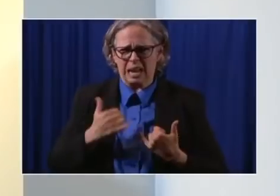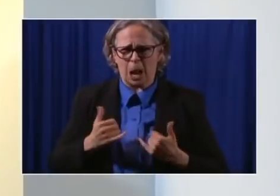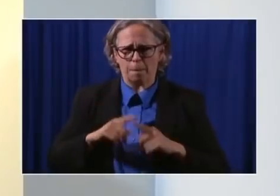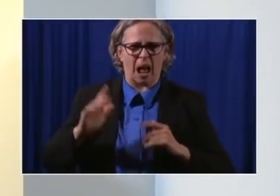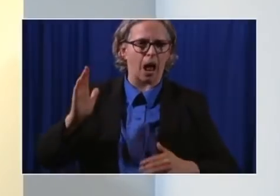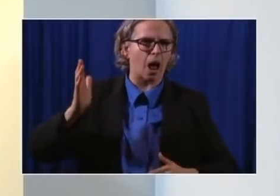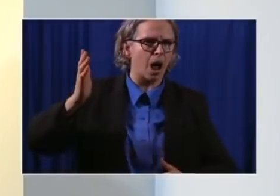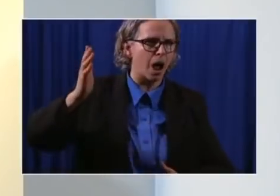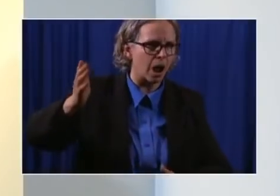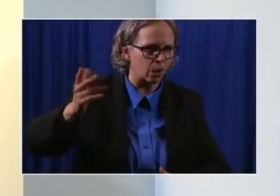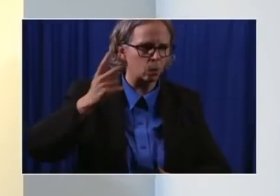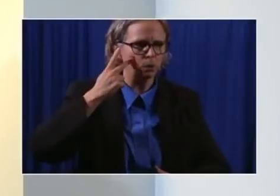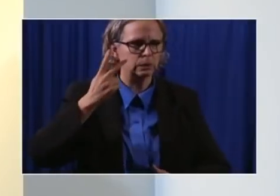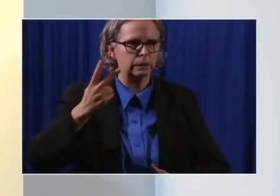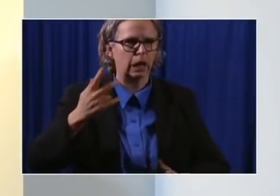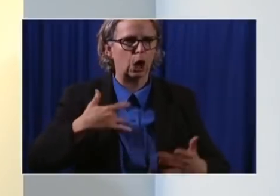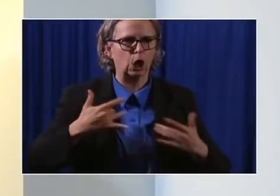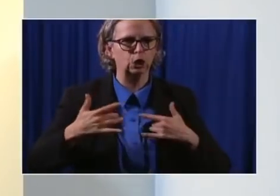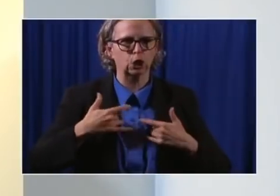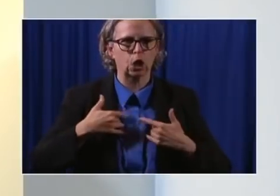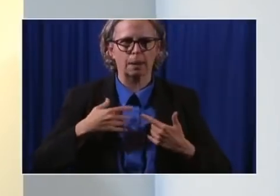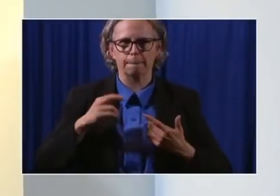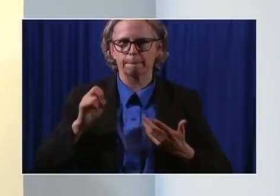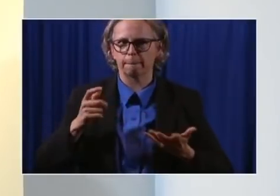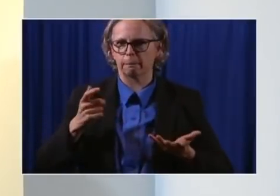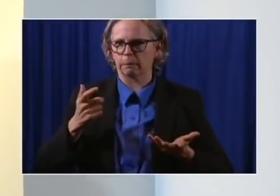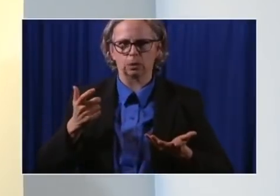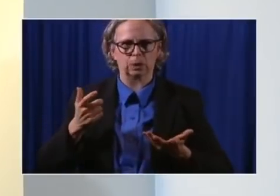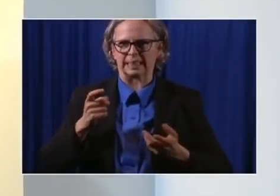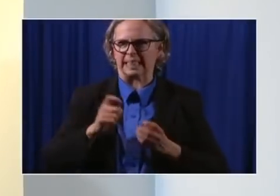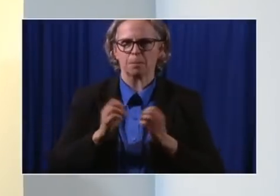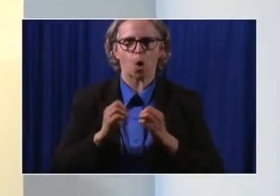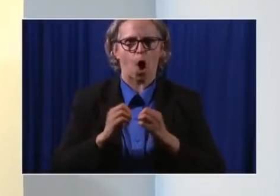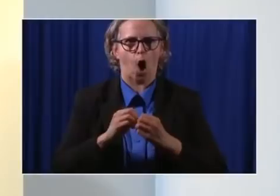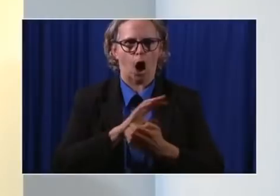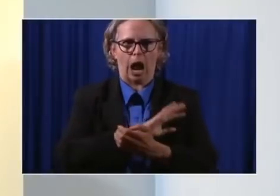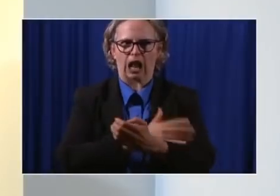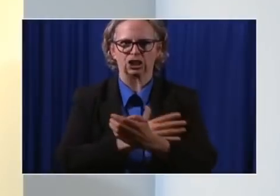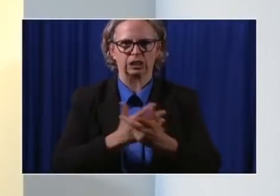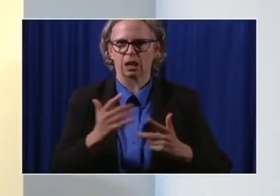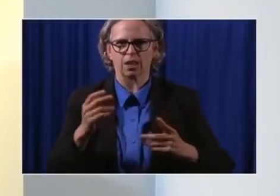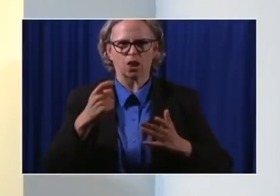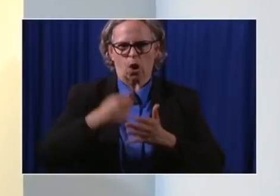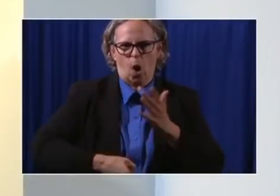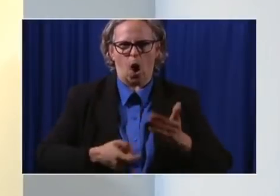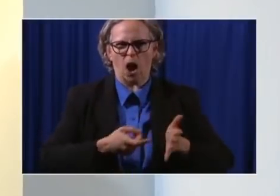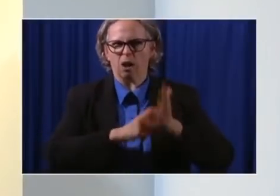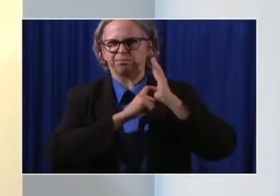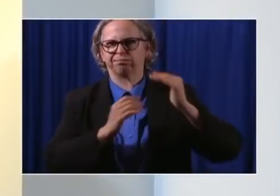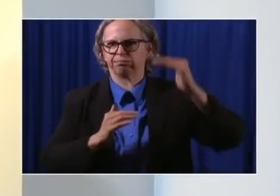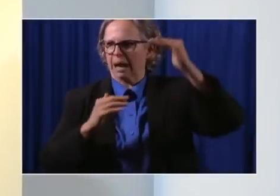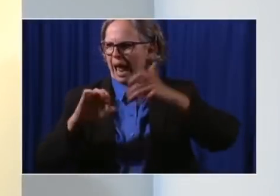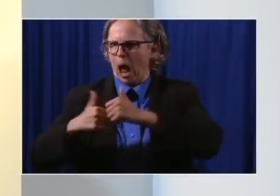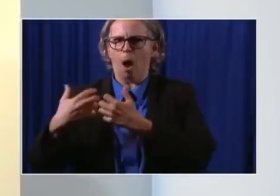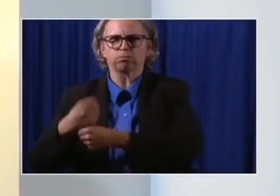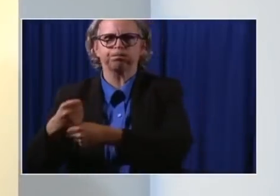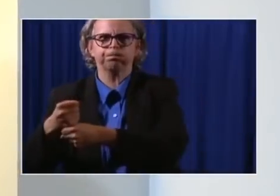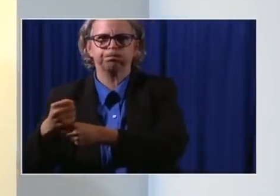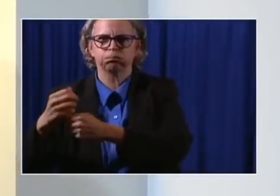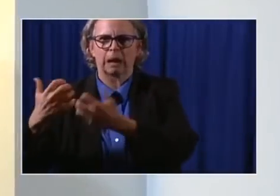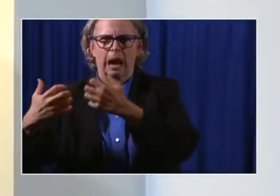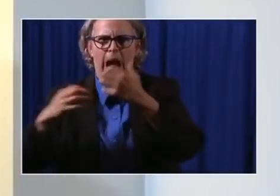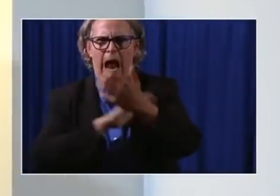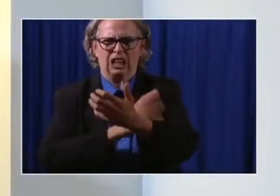demand for energy could exceed what is being produced in Ohio. And as a result of that, you